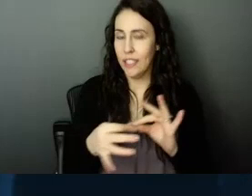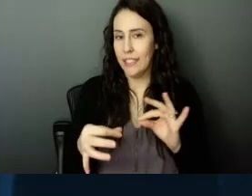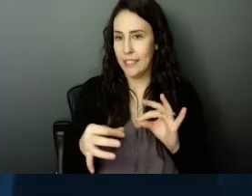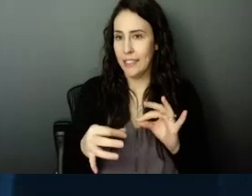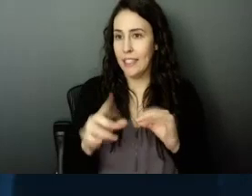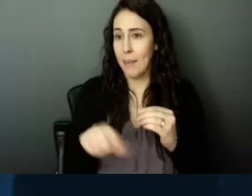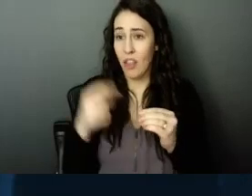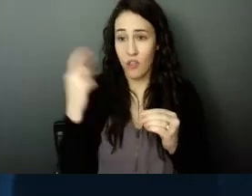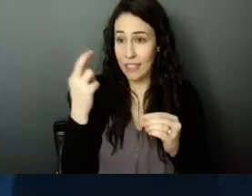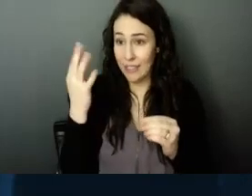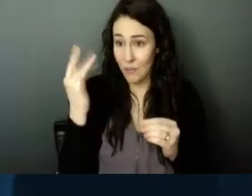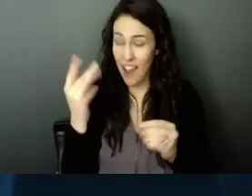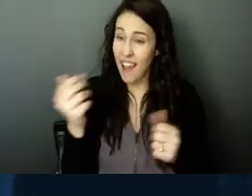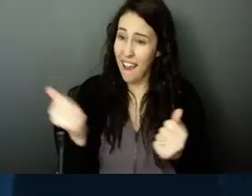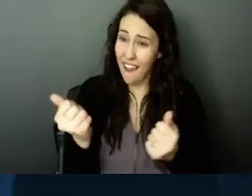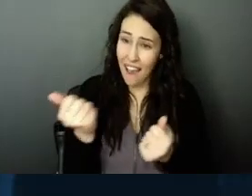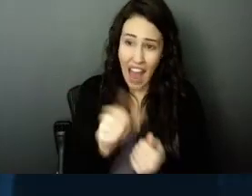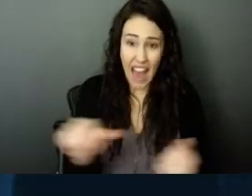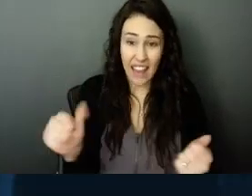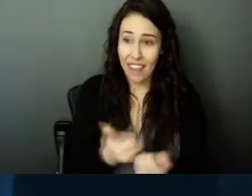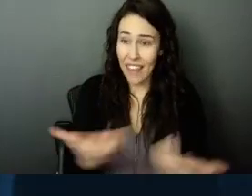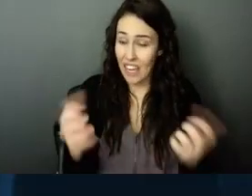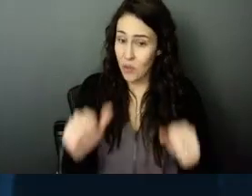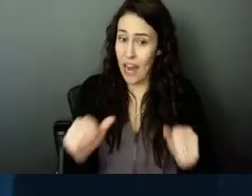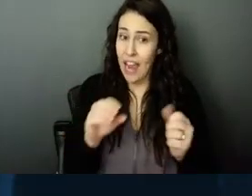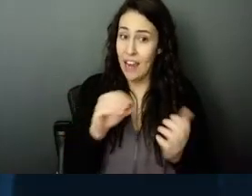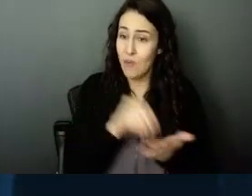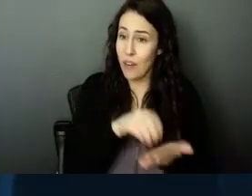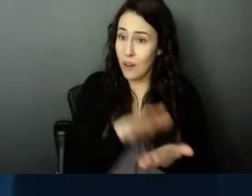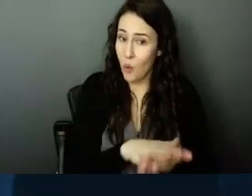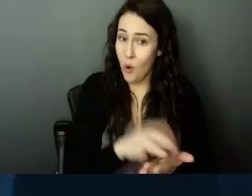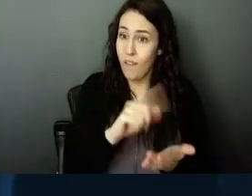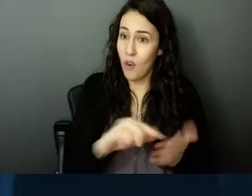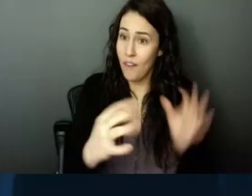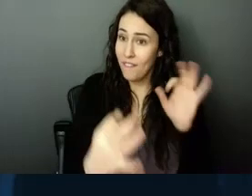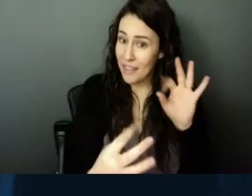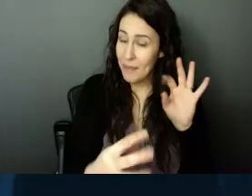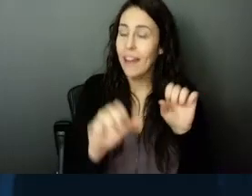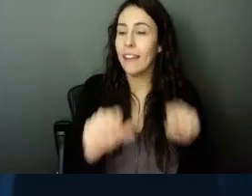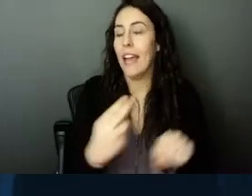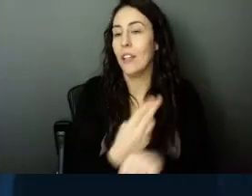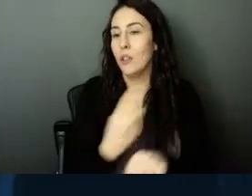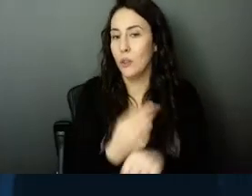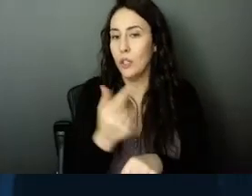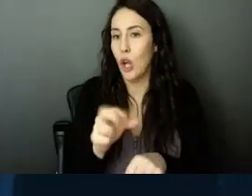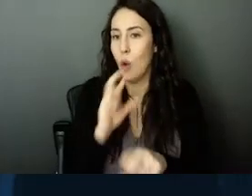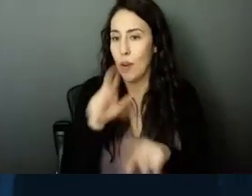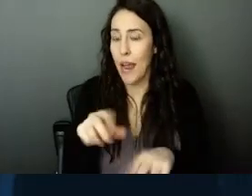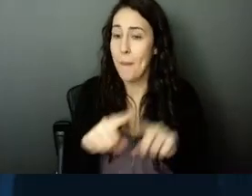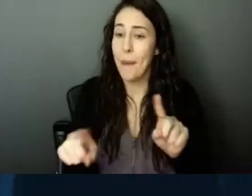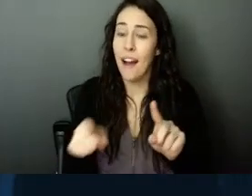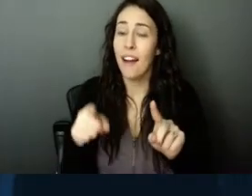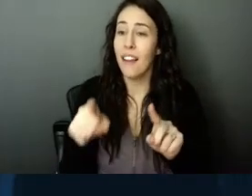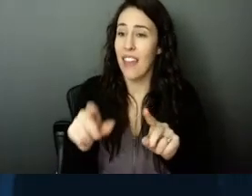he said, anything that can be recorded for feedback can use GoReact seamlessly. But the greatest achievement of the software by far is how it